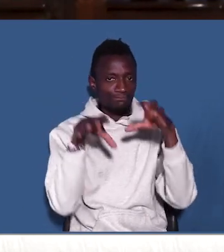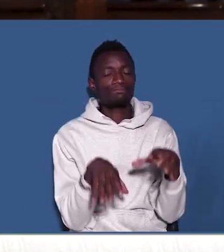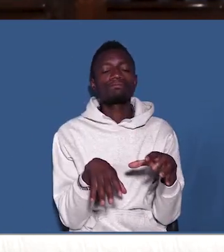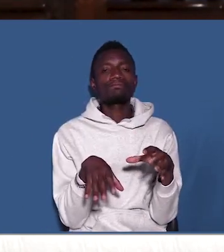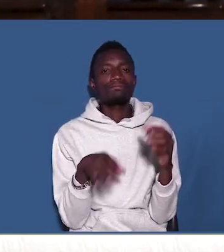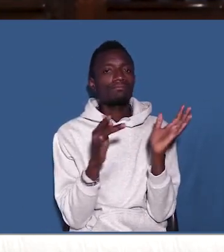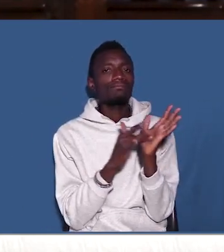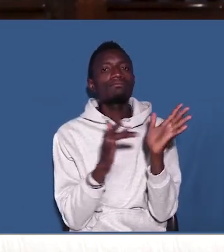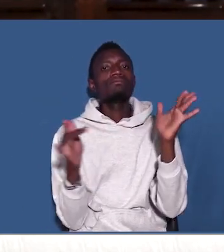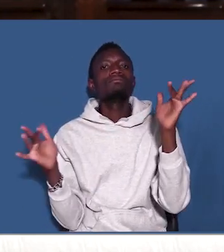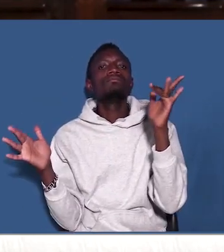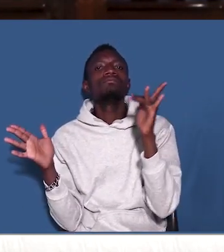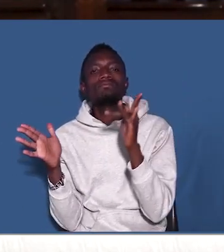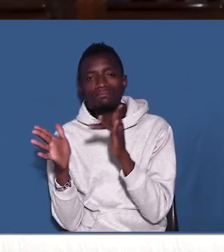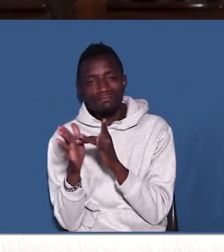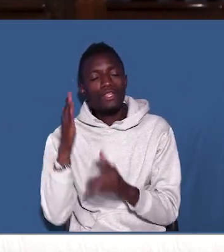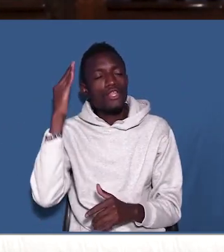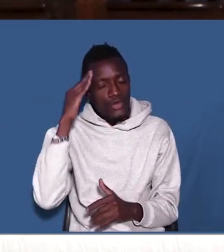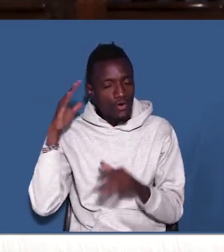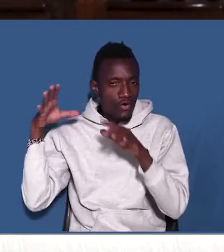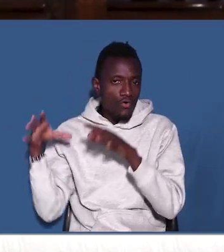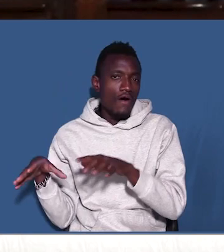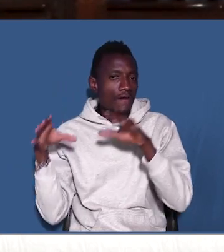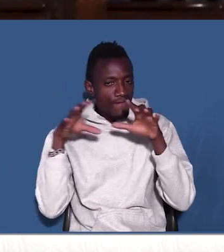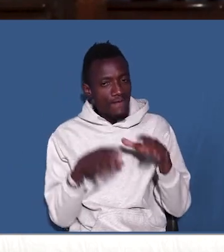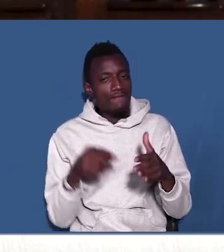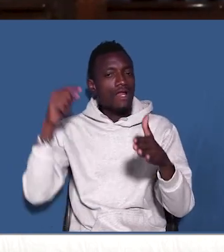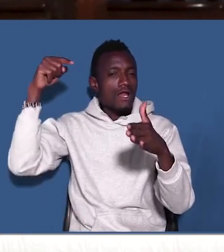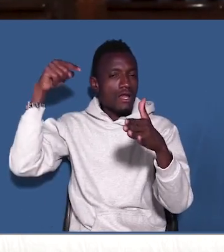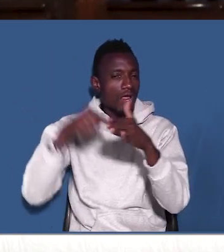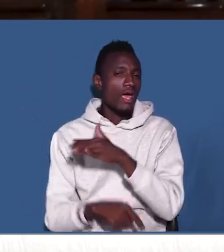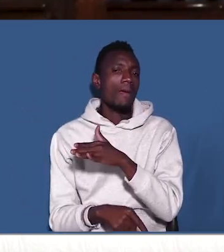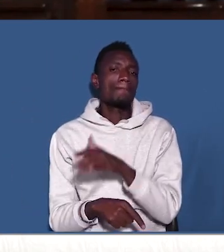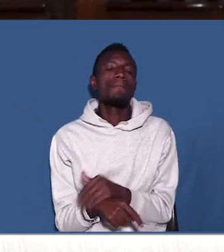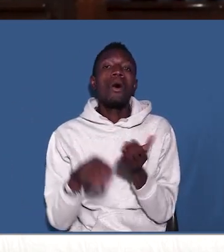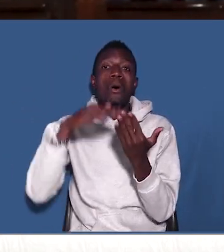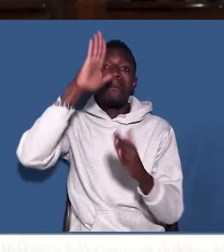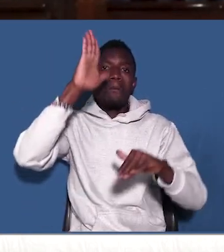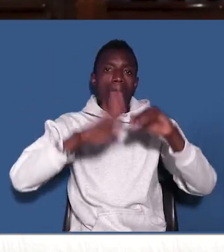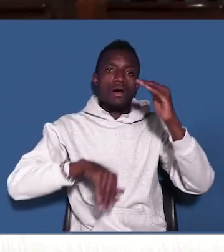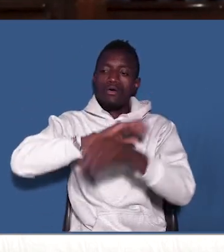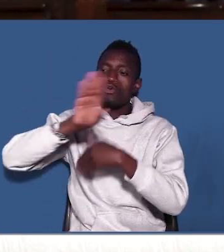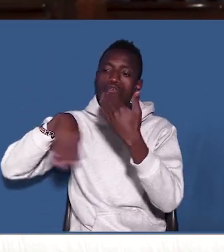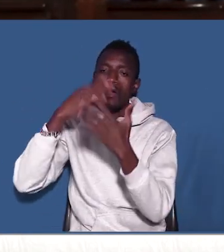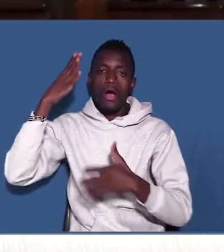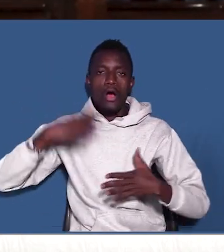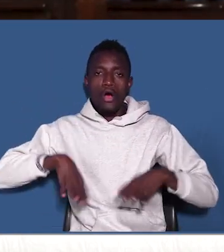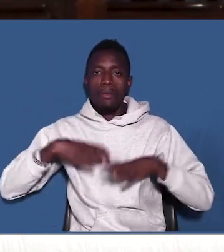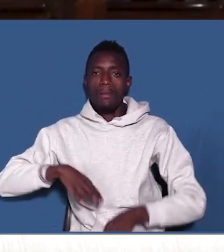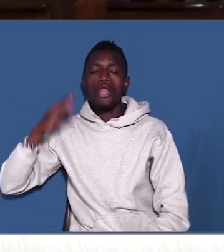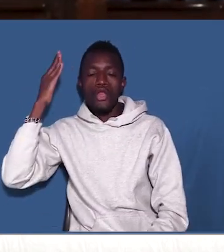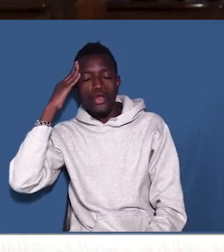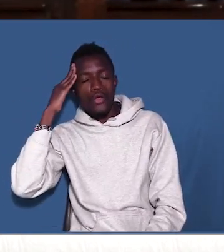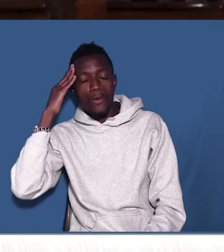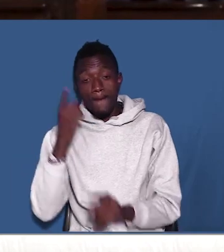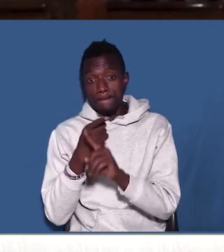knows suffering from the inside more than anyone has ever known it. But he is not